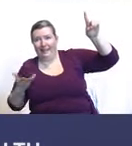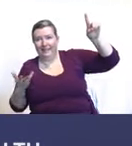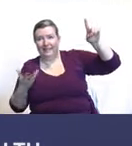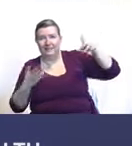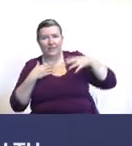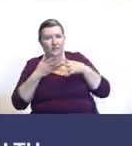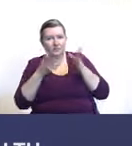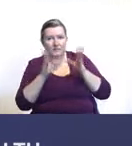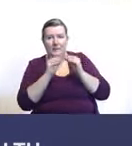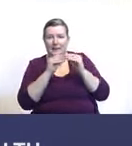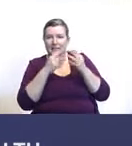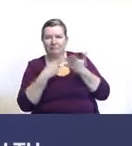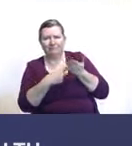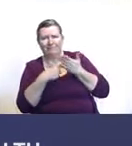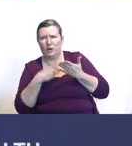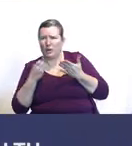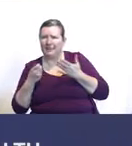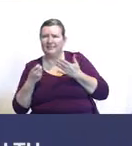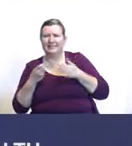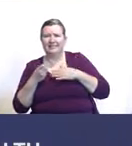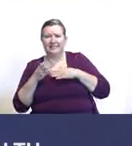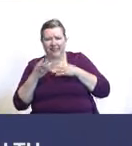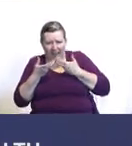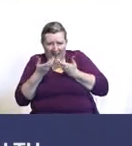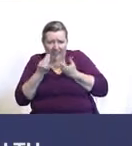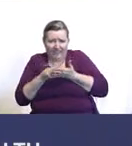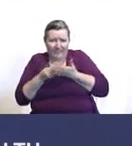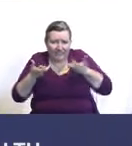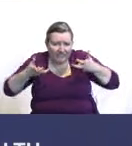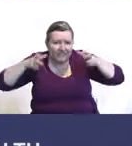putting a further investment into our systems,